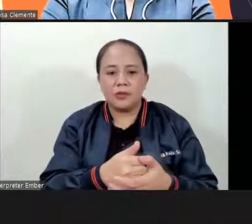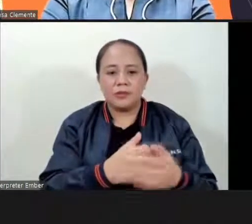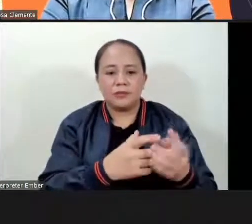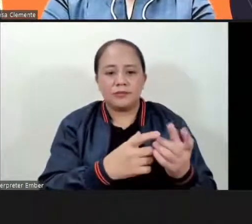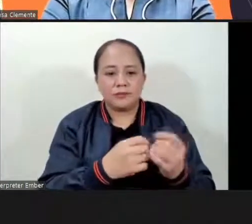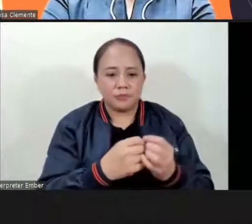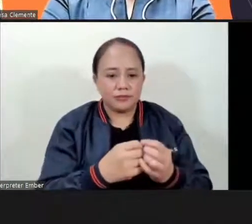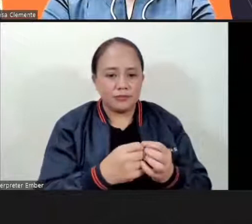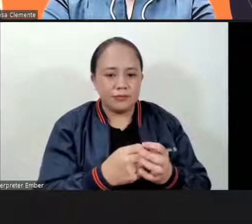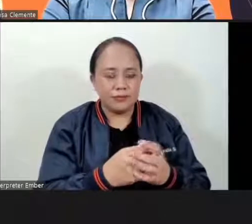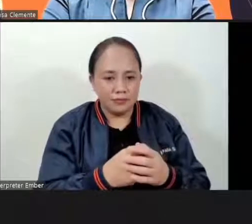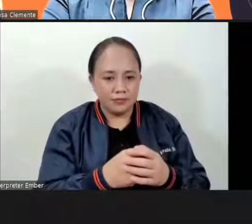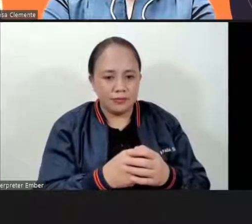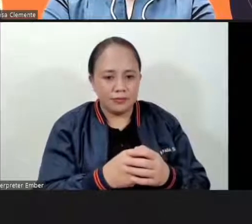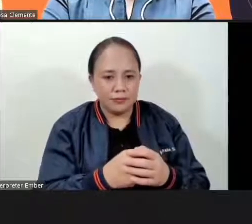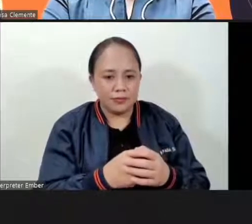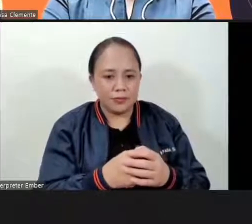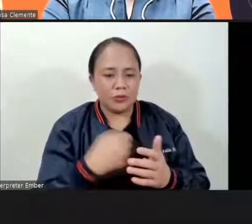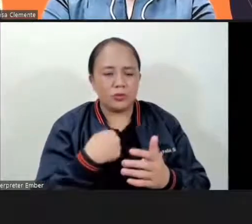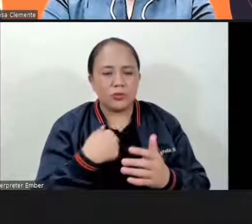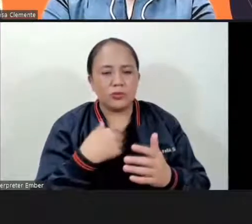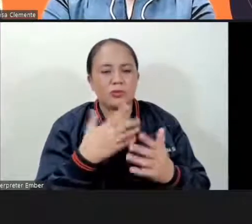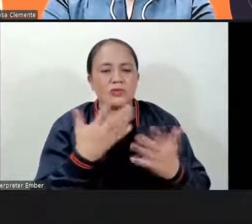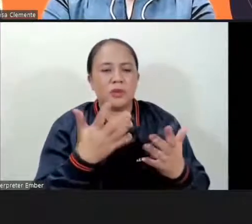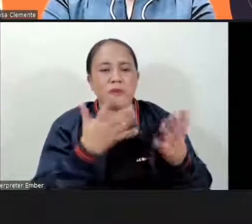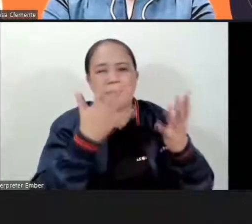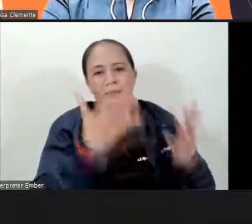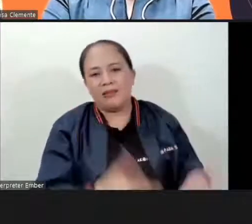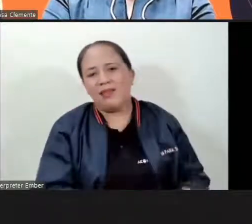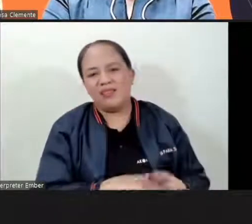task. Although talagang mabigat yun, actually mabigat.